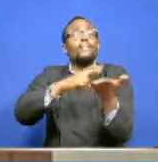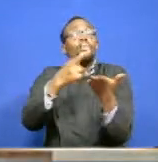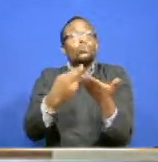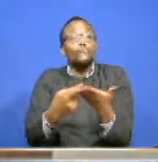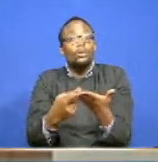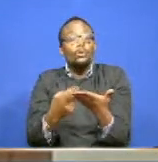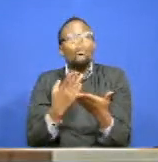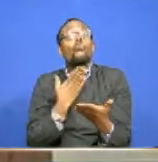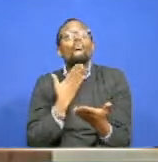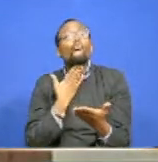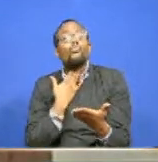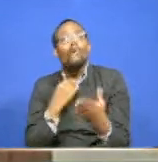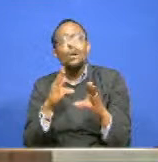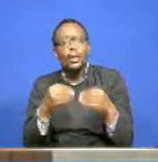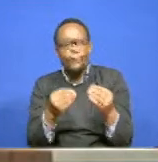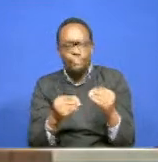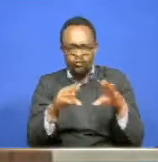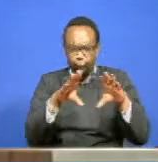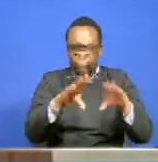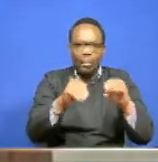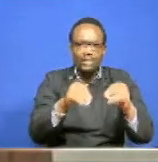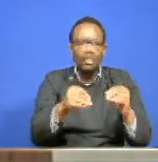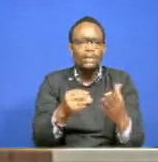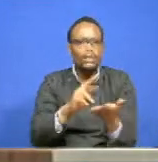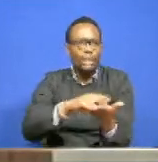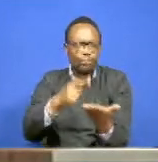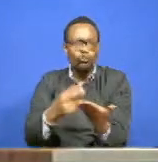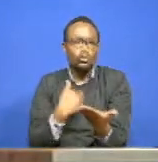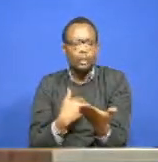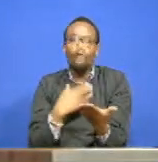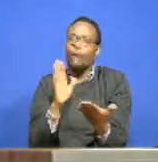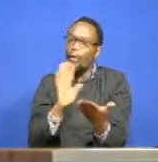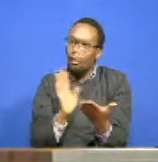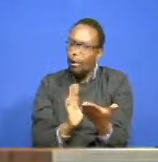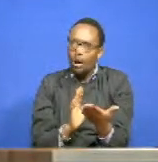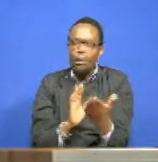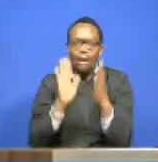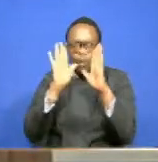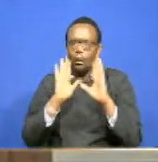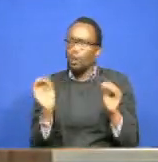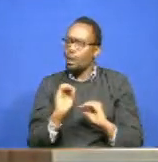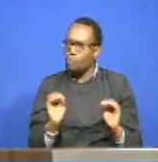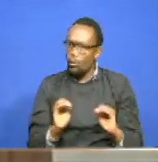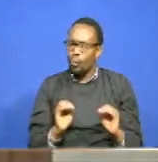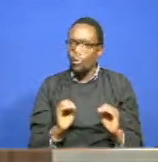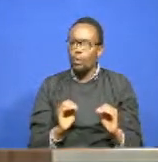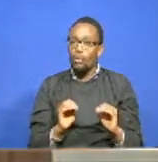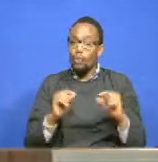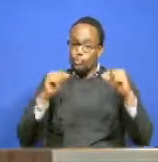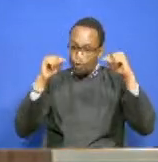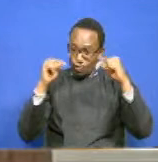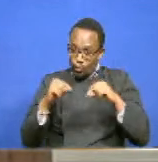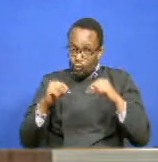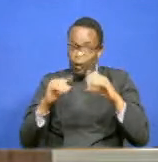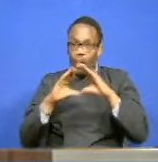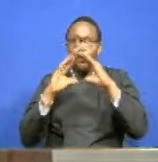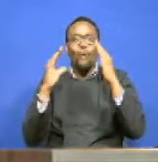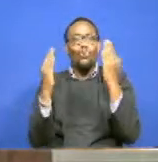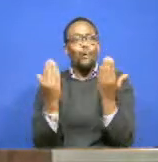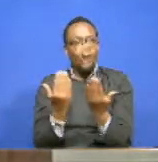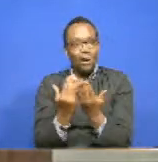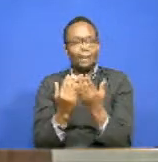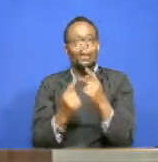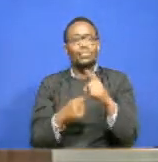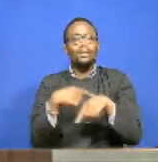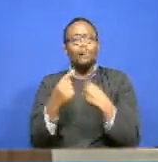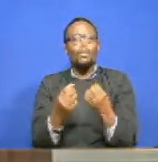not only give the physical, tangible, which we hype and make the main thing. No, today the world is about